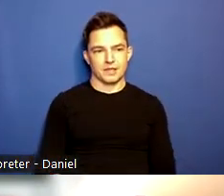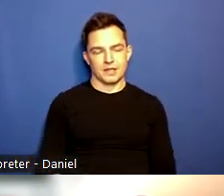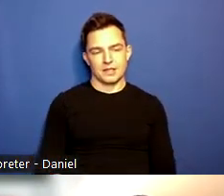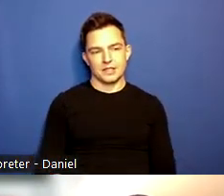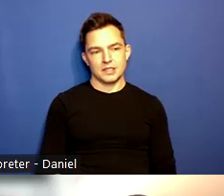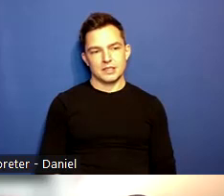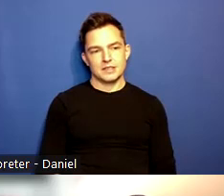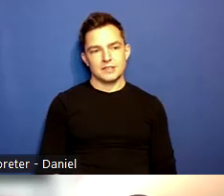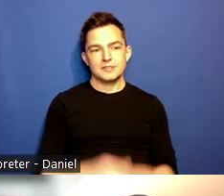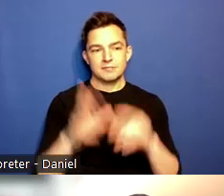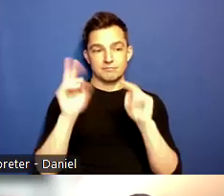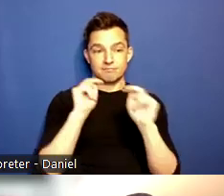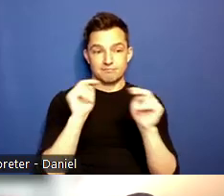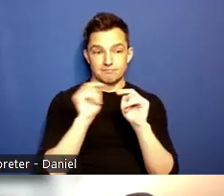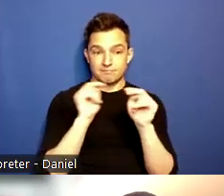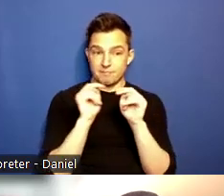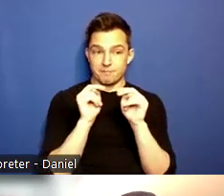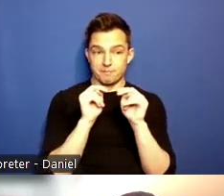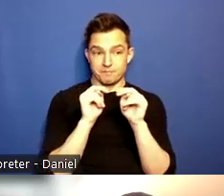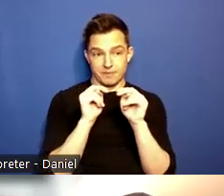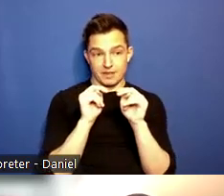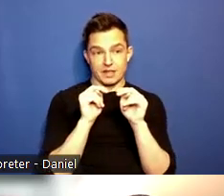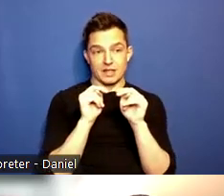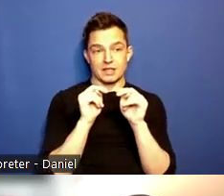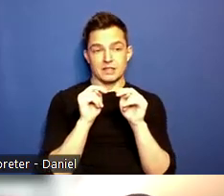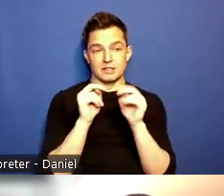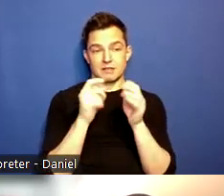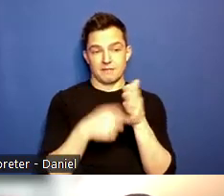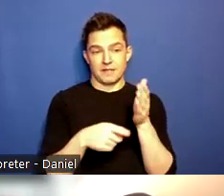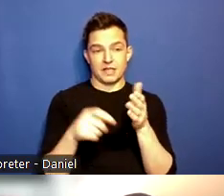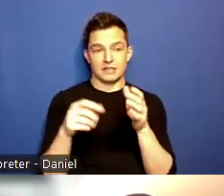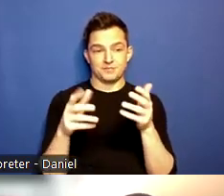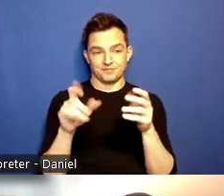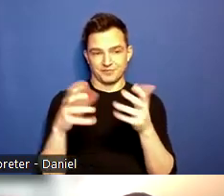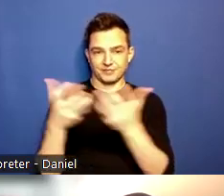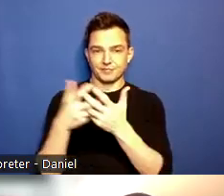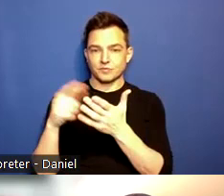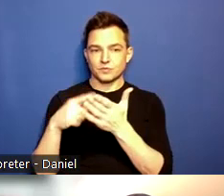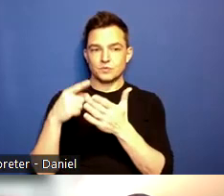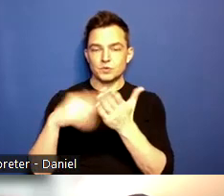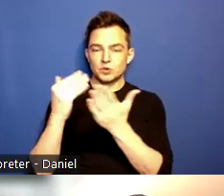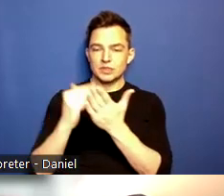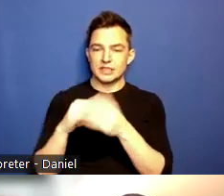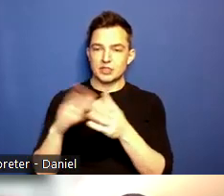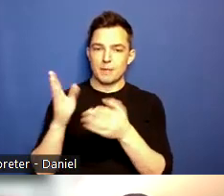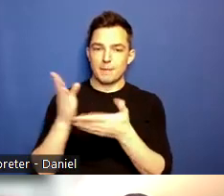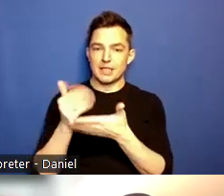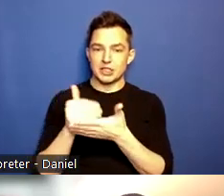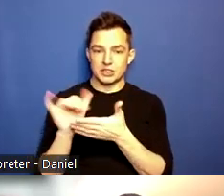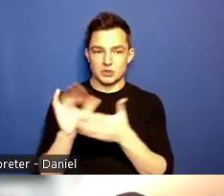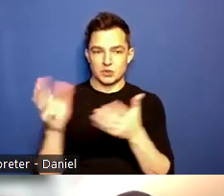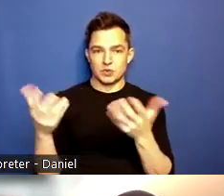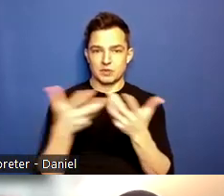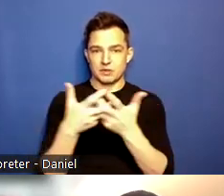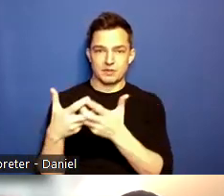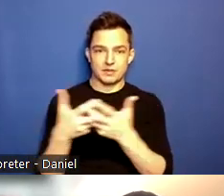The fee that you negotiate and include in your application does need to match what you list in your budget in terms